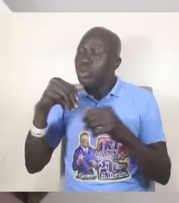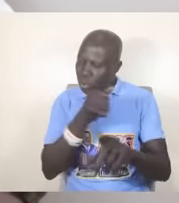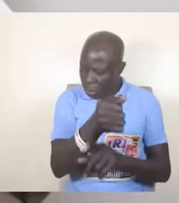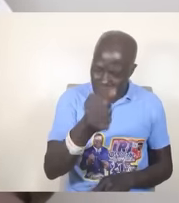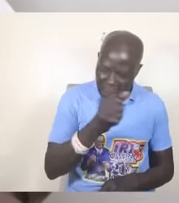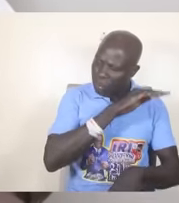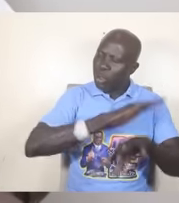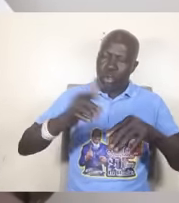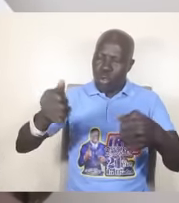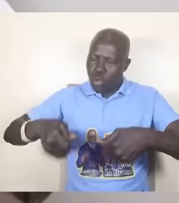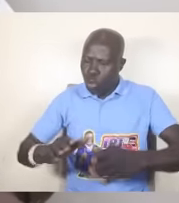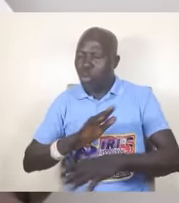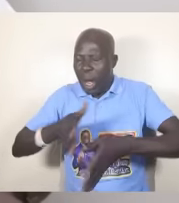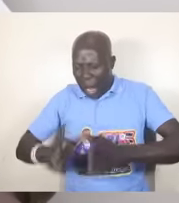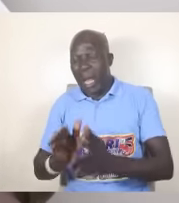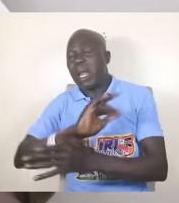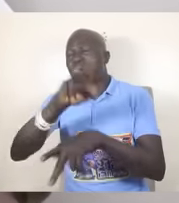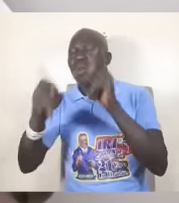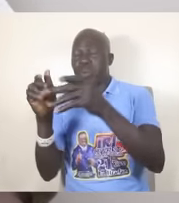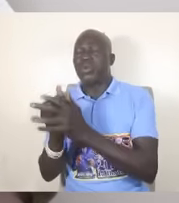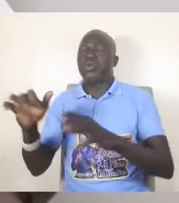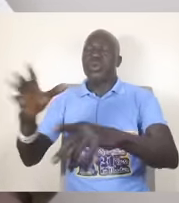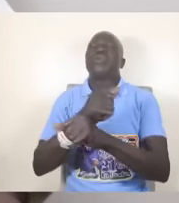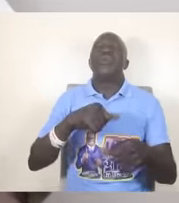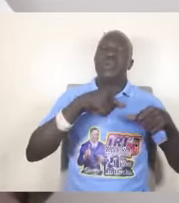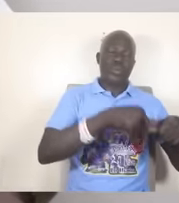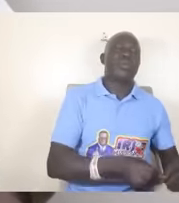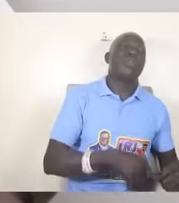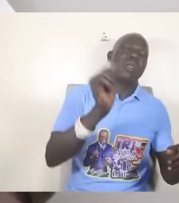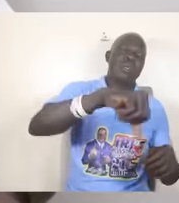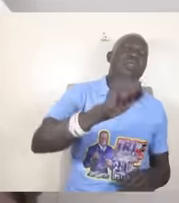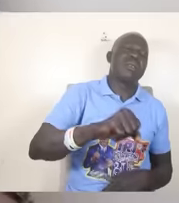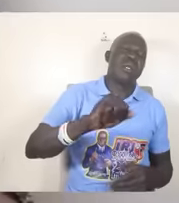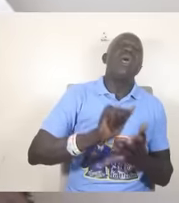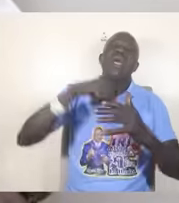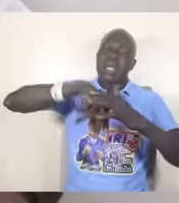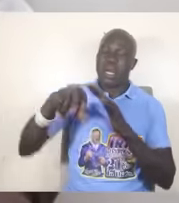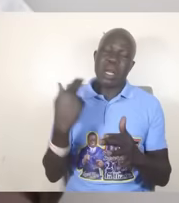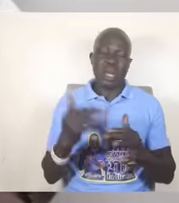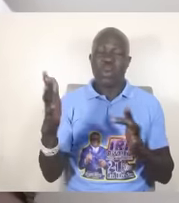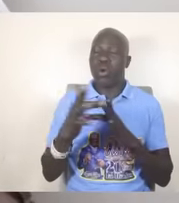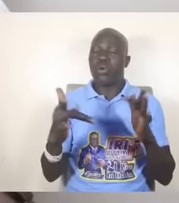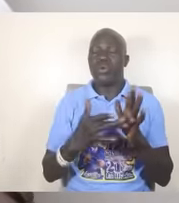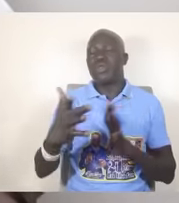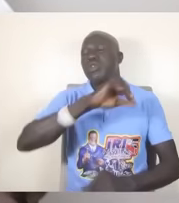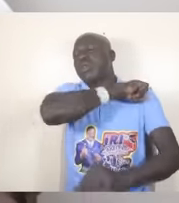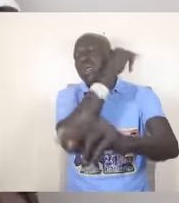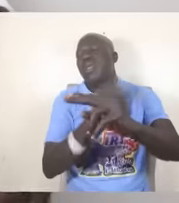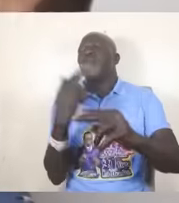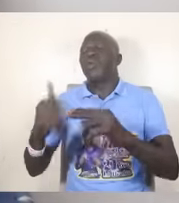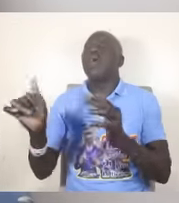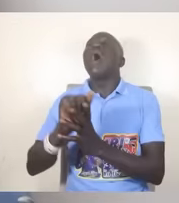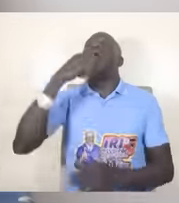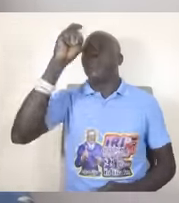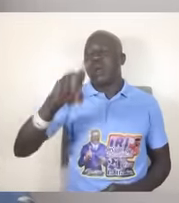yourself? Tall fear, tall fire. Still there, you don't have a chance to stay in that position. Ben, yes. Get the baton. Fire and a baton. In the name